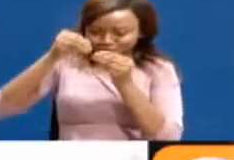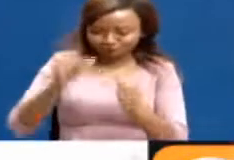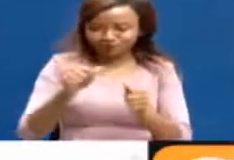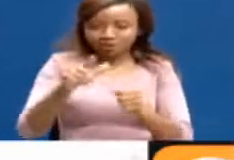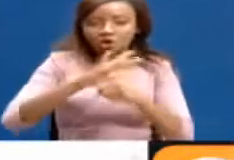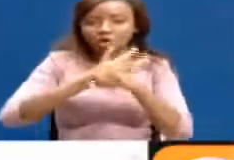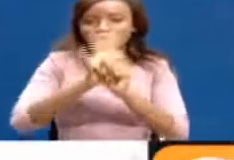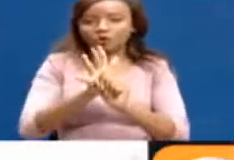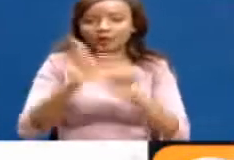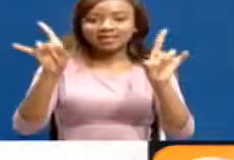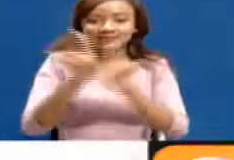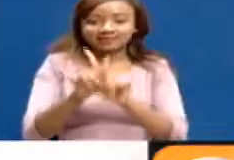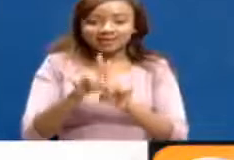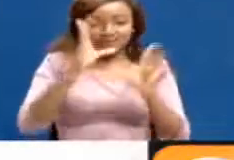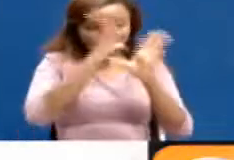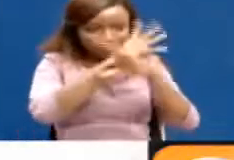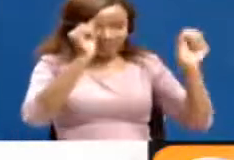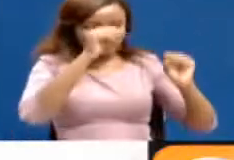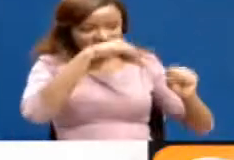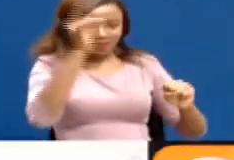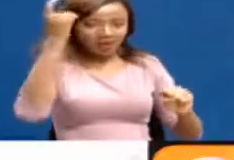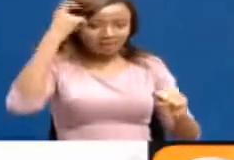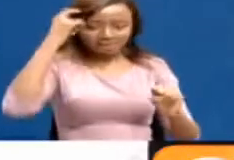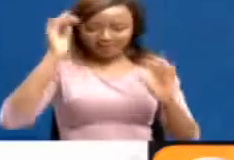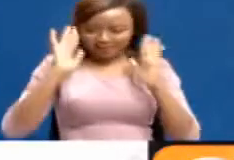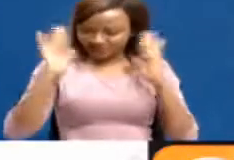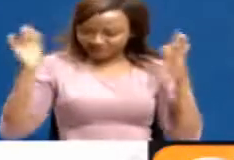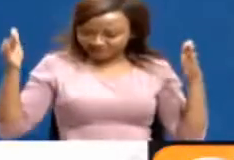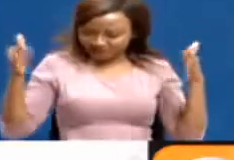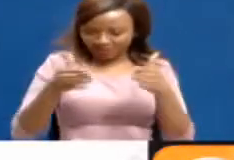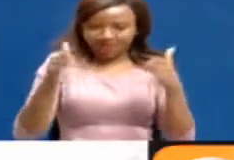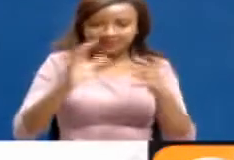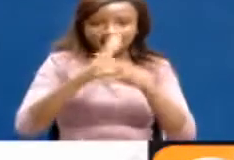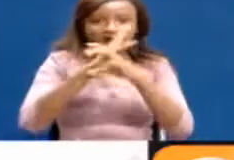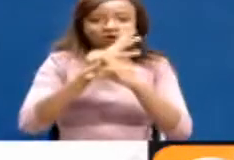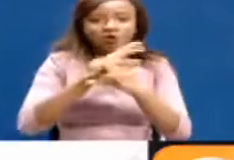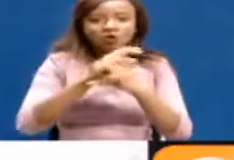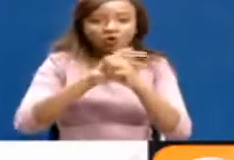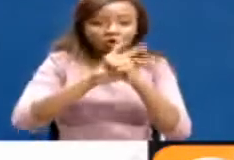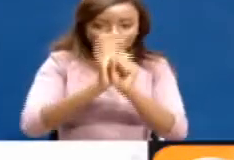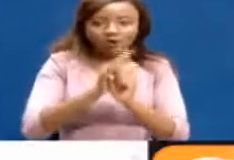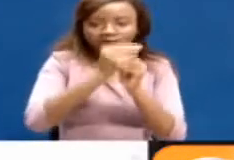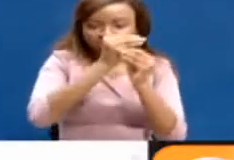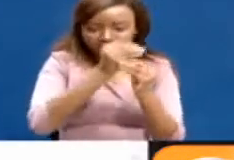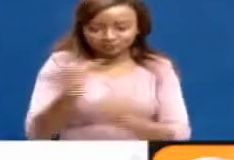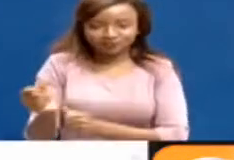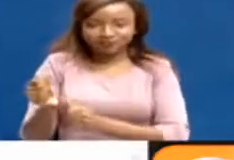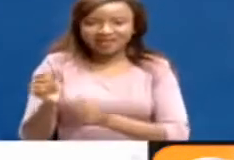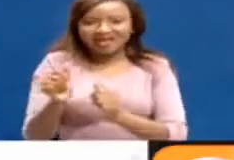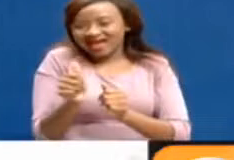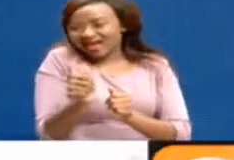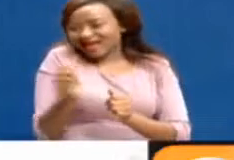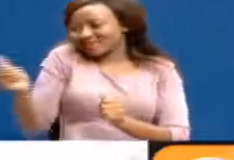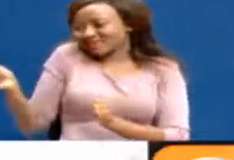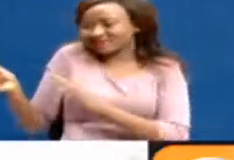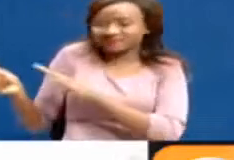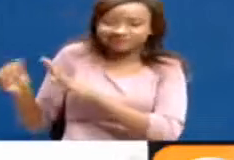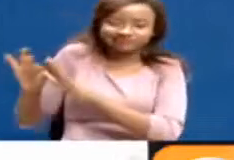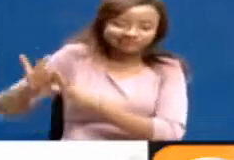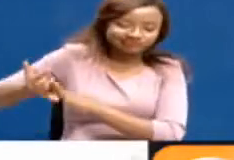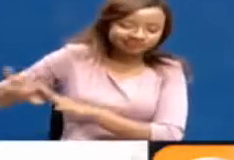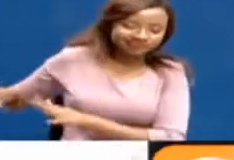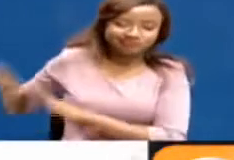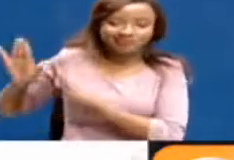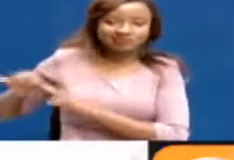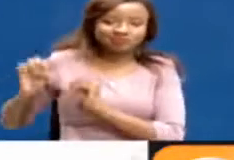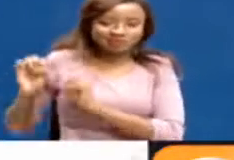I know that is where the mind of the president is at this particular time, and that must be the focus. All of these sideshows, Jeff, are unnecessary. And whoever is propagating